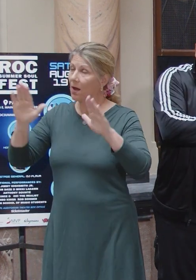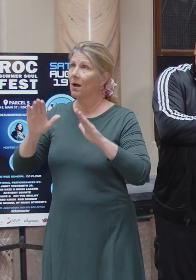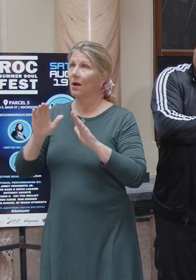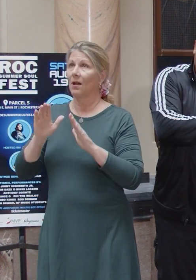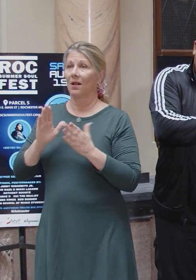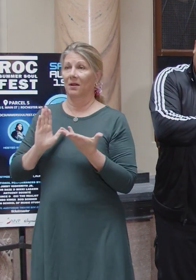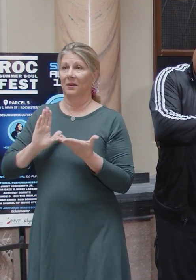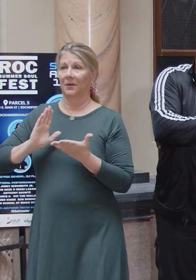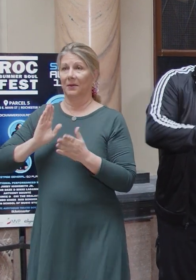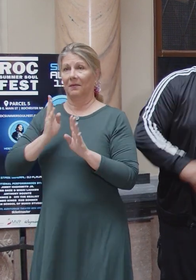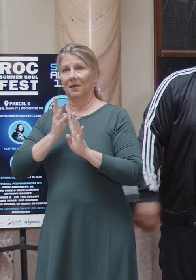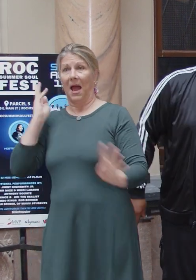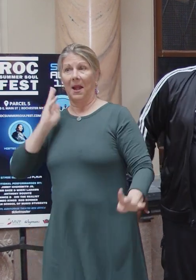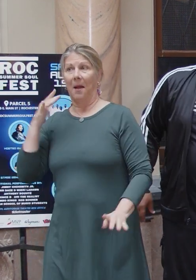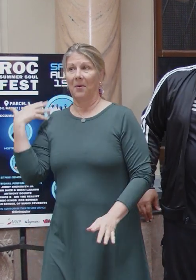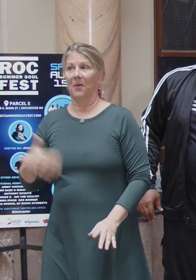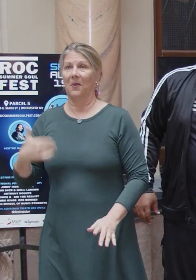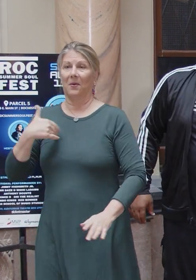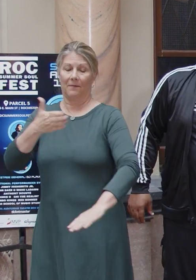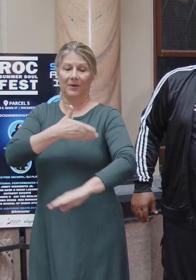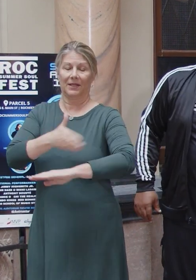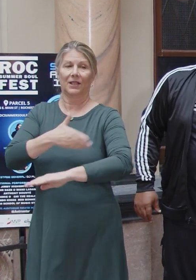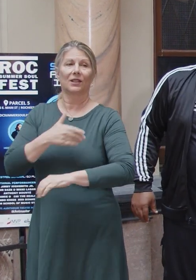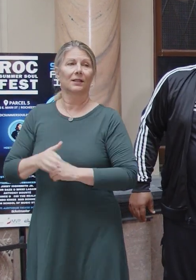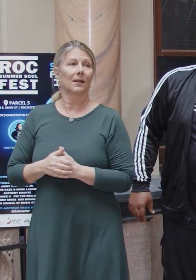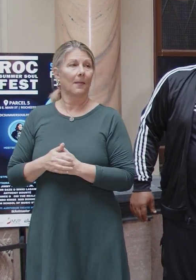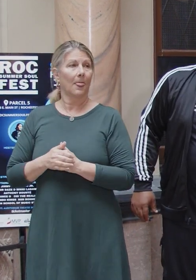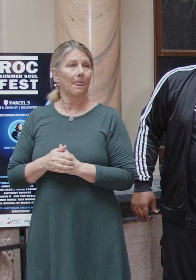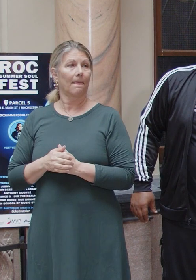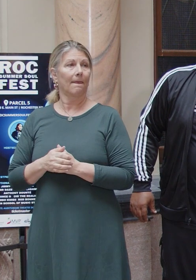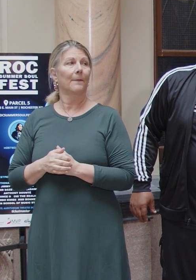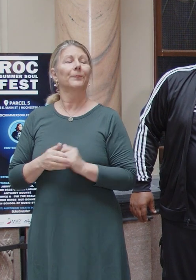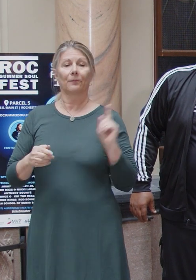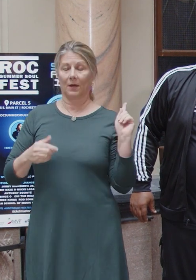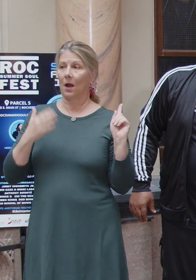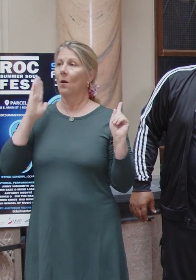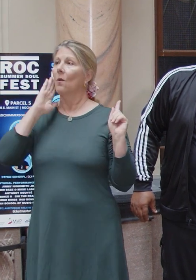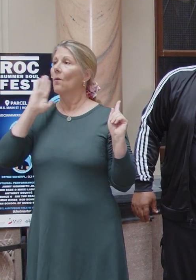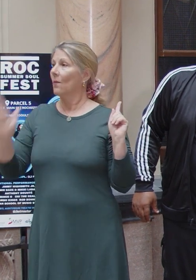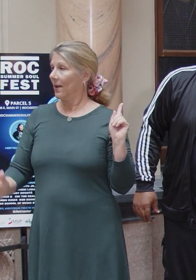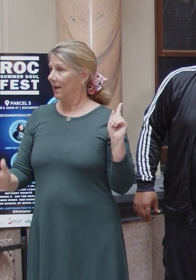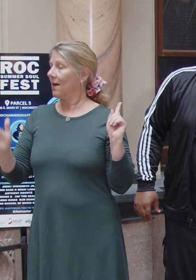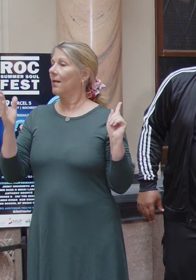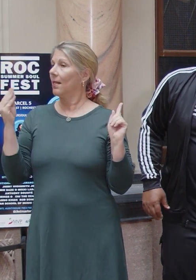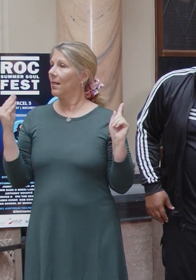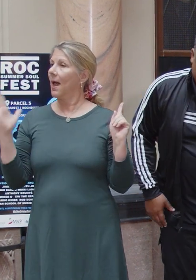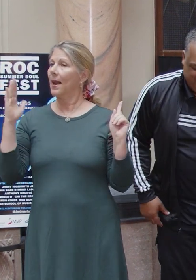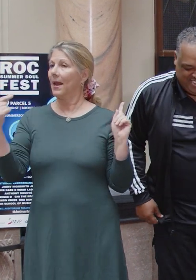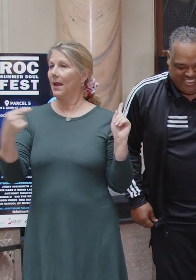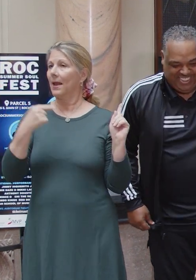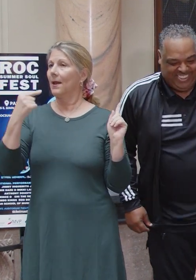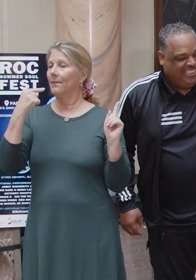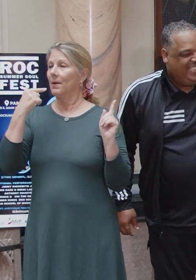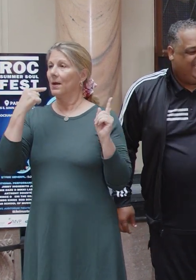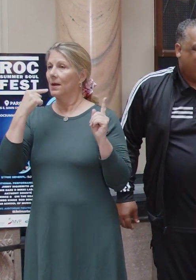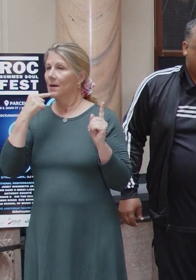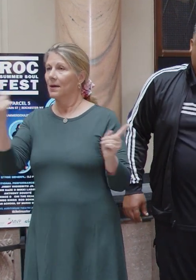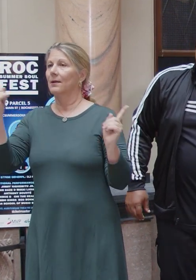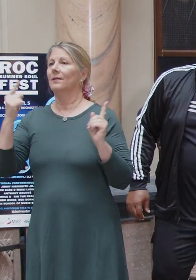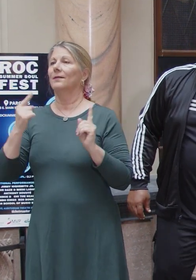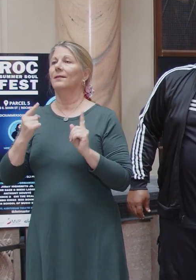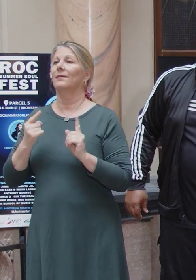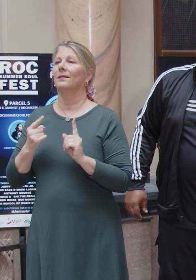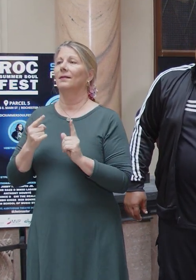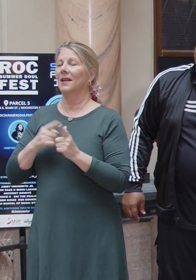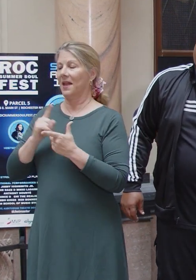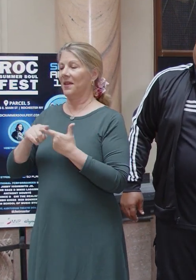let him announce that. And after he announces it, I'll spit some of the lyrics, folks, that we're gonna have. Let